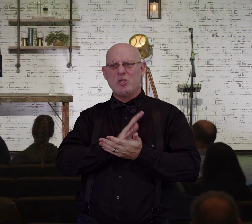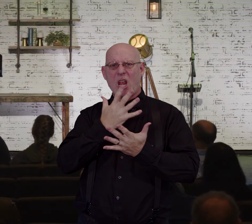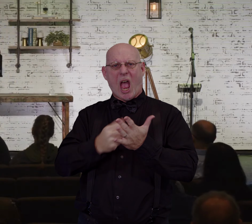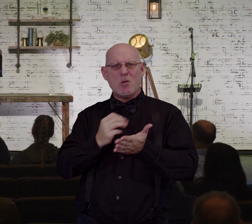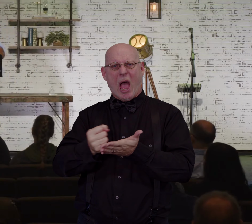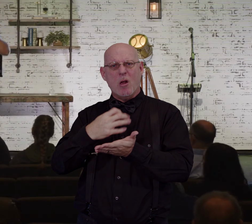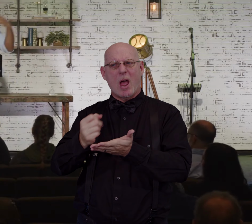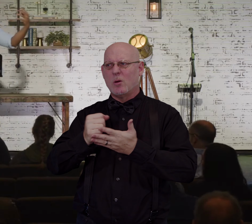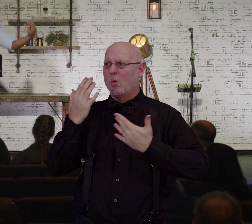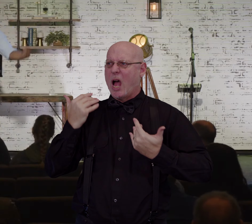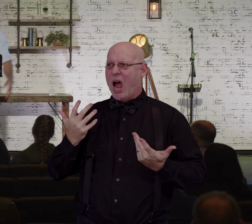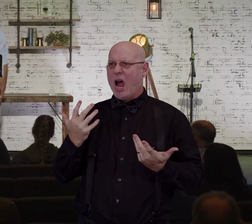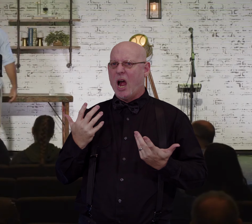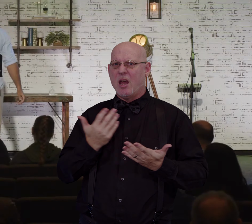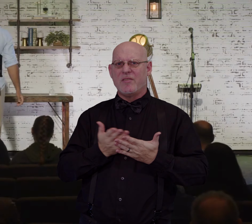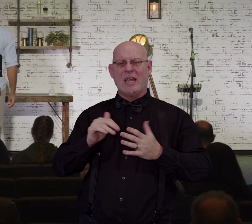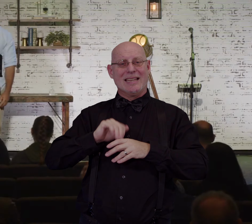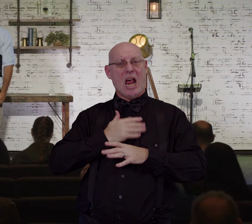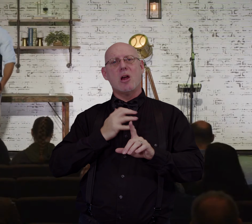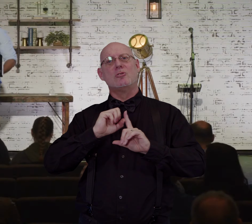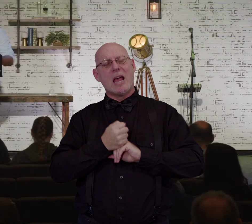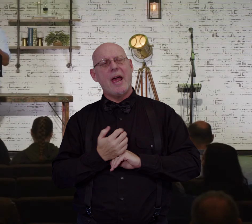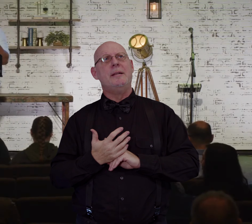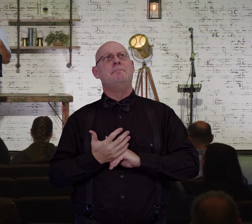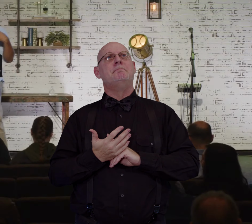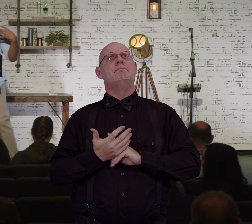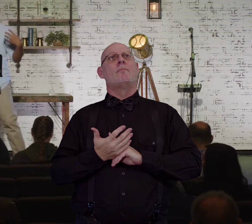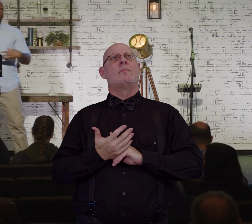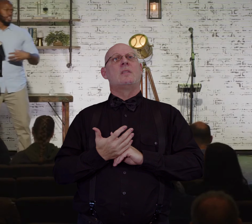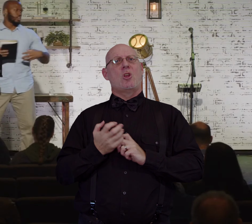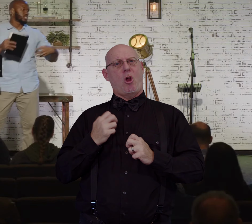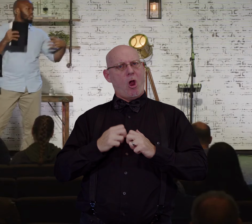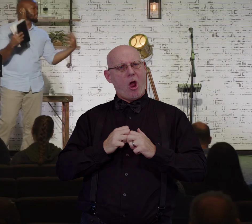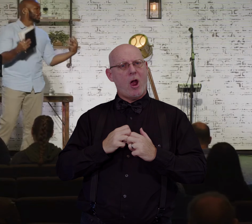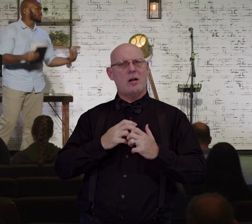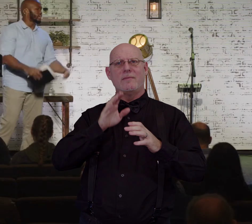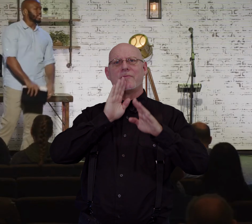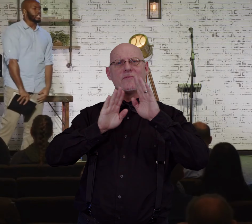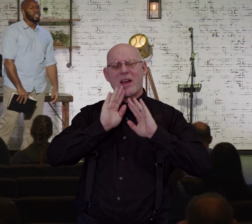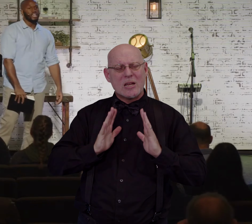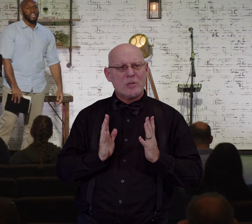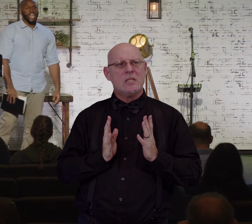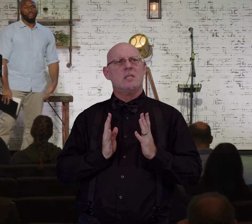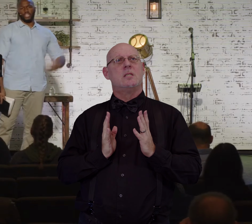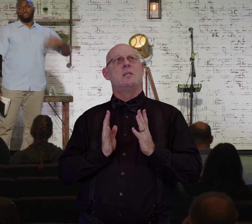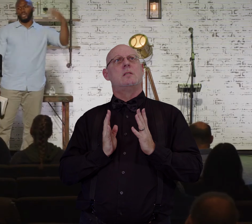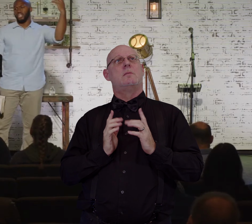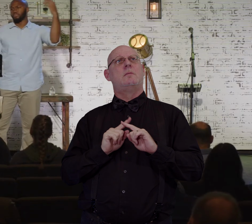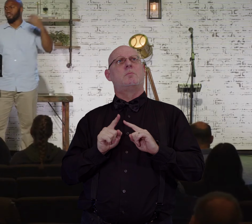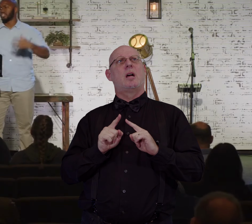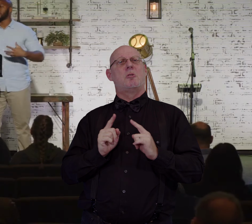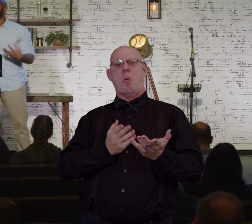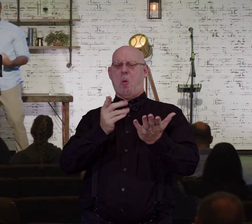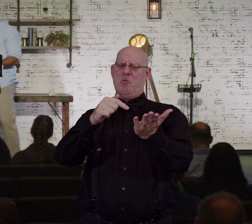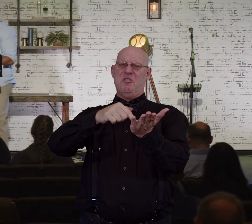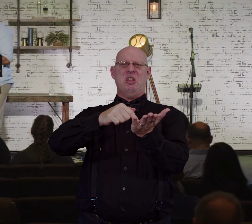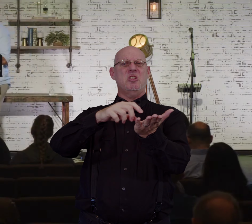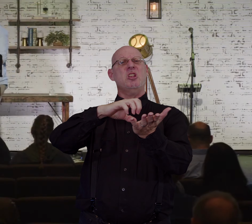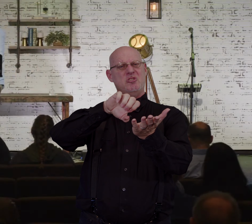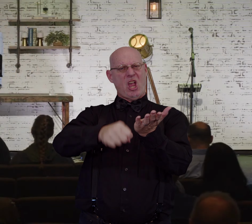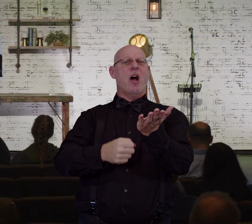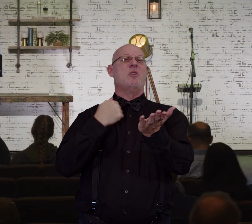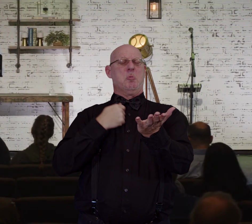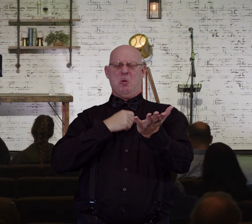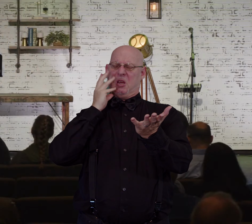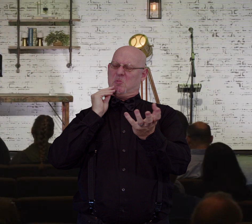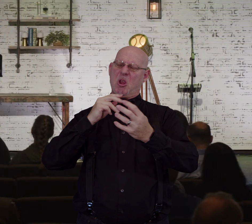these things that are happening within our society that are difficult and they're frustrating, and we can put it up to this is suffering and